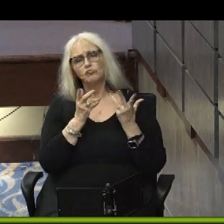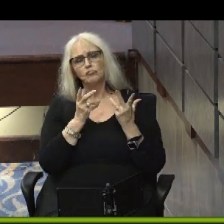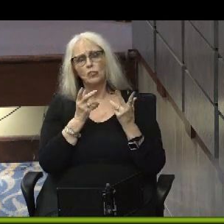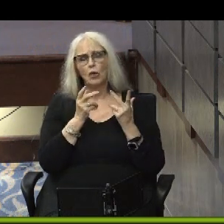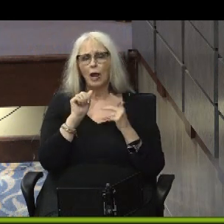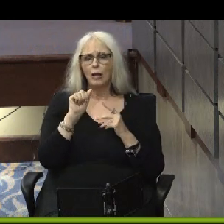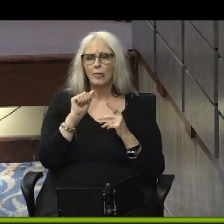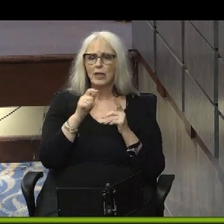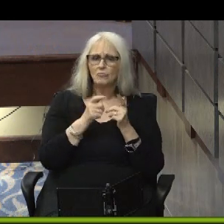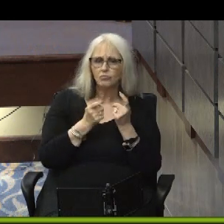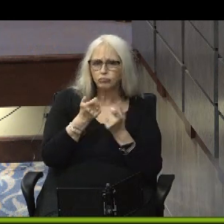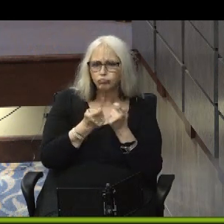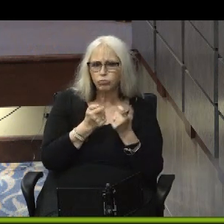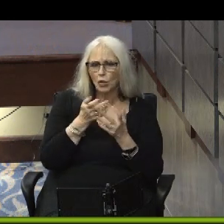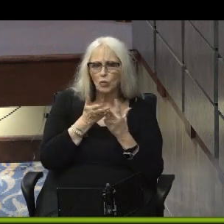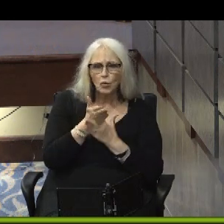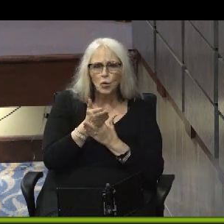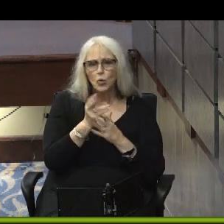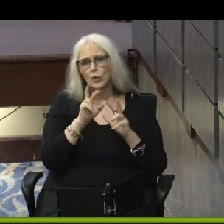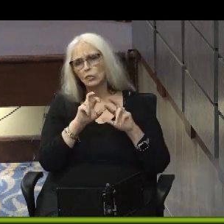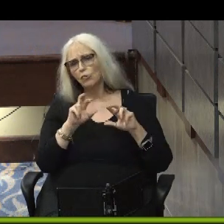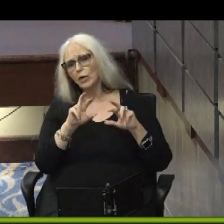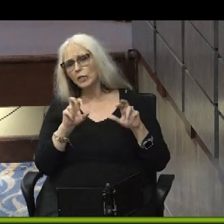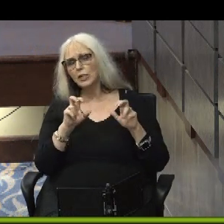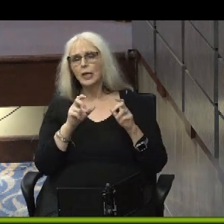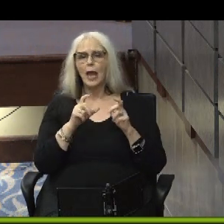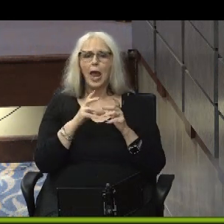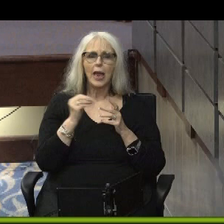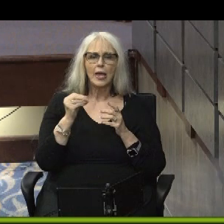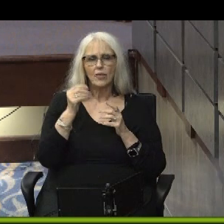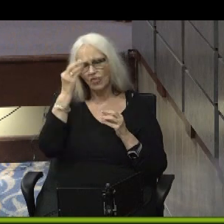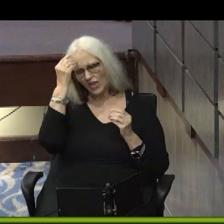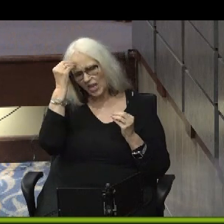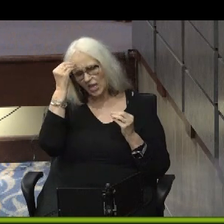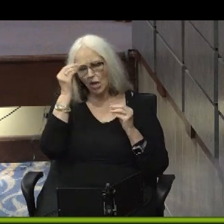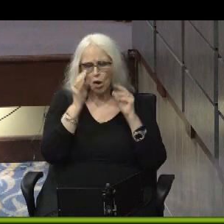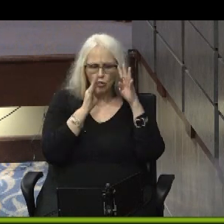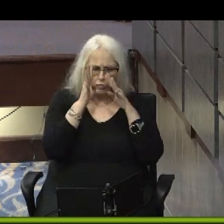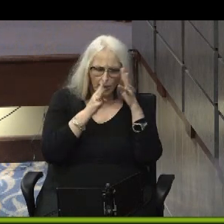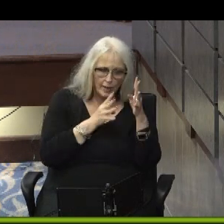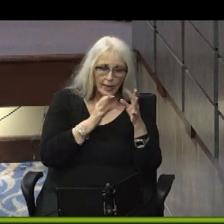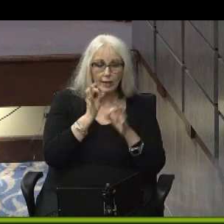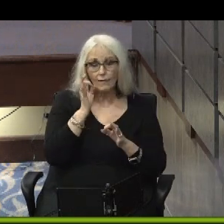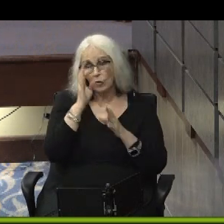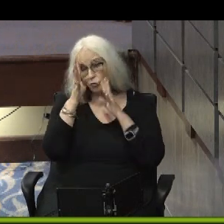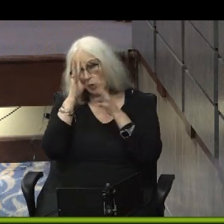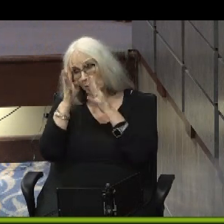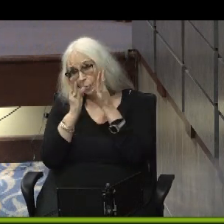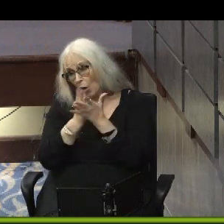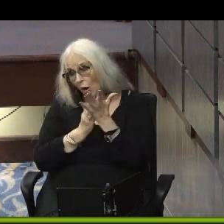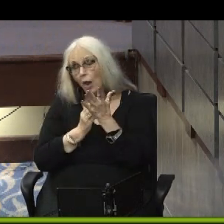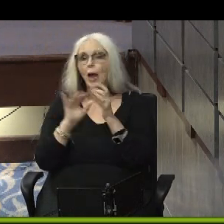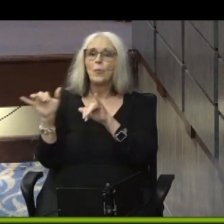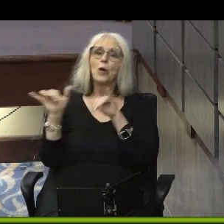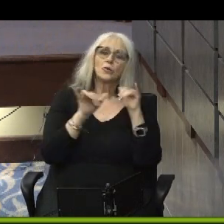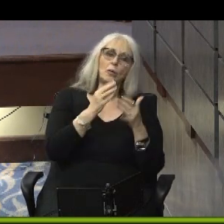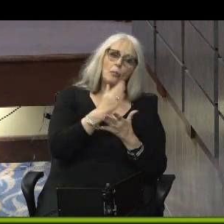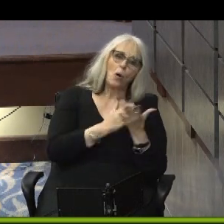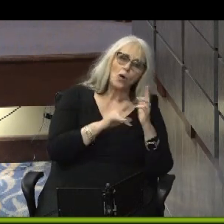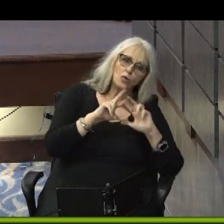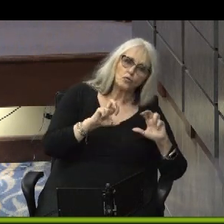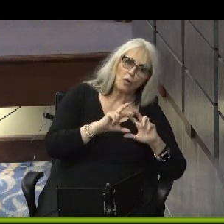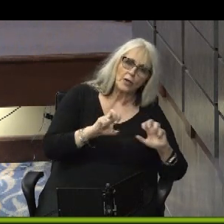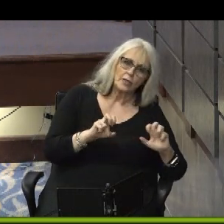and at the same time, we'll be starting to think through creative. So if I'm working on the creative part of it, I'm also part of the strategy so that I can really make sure